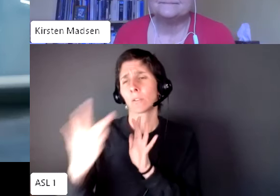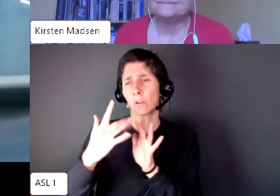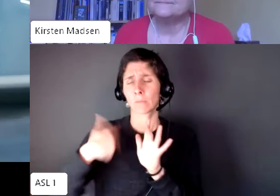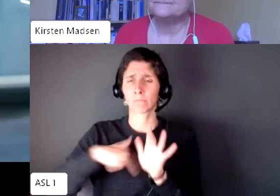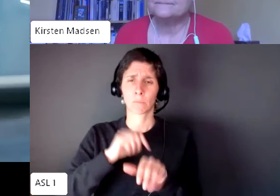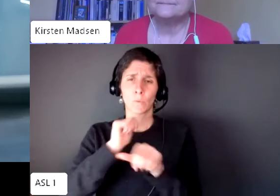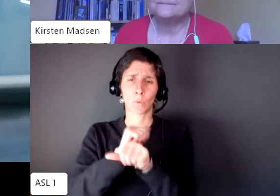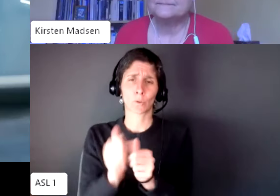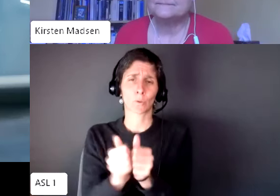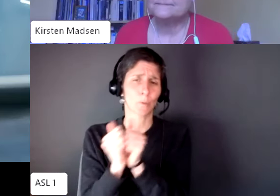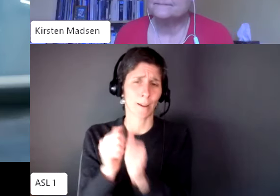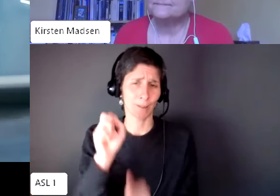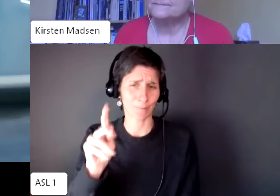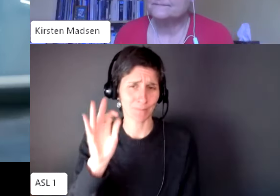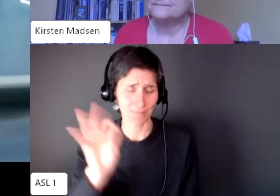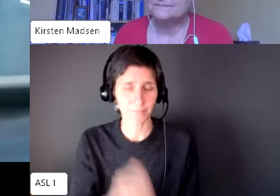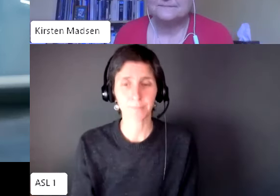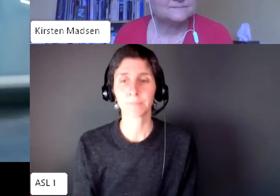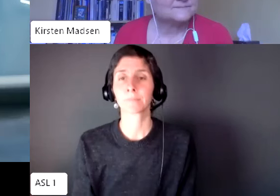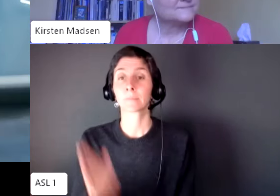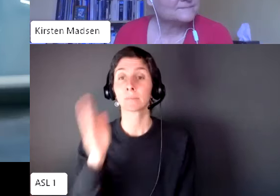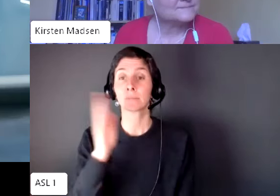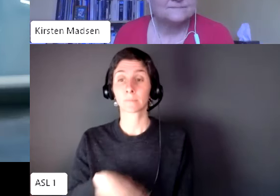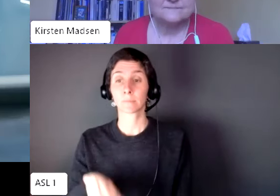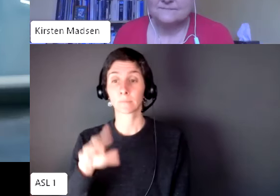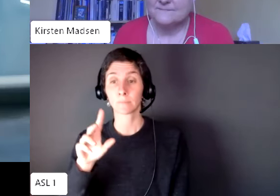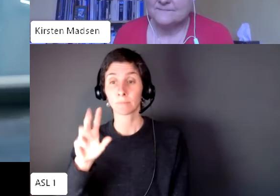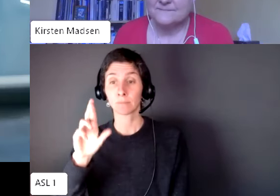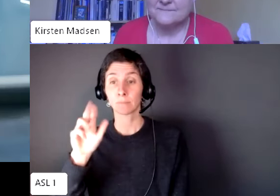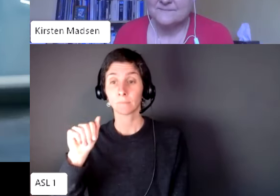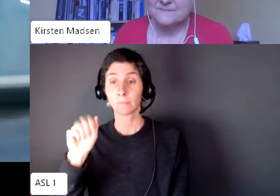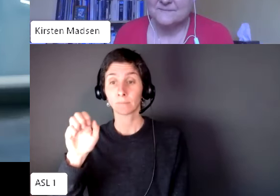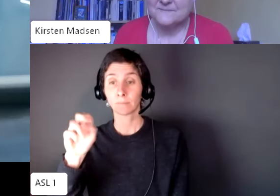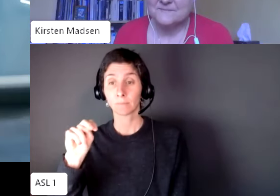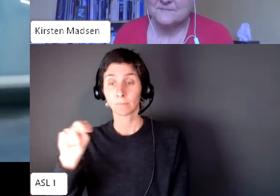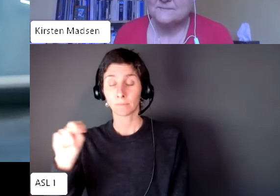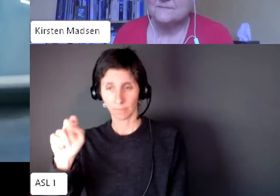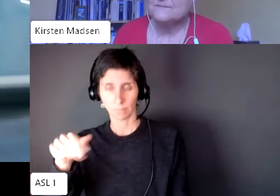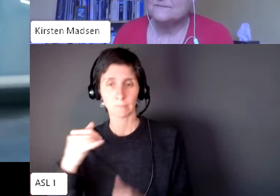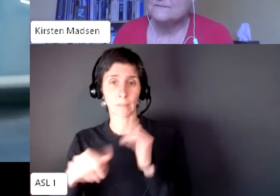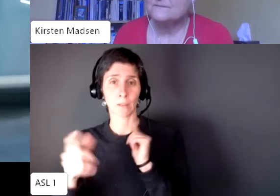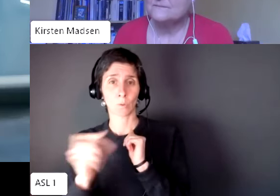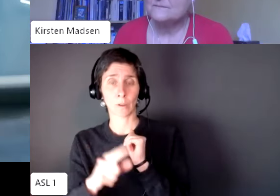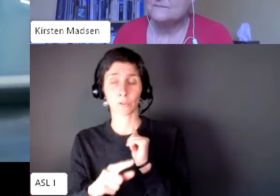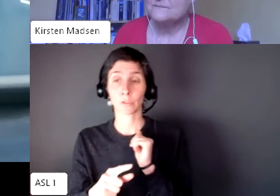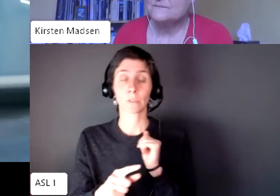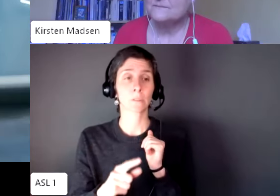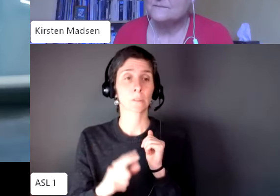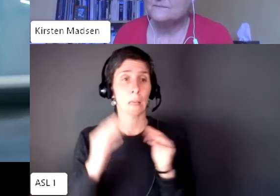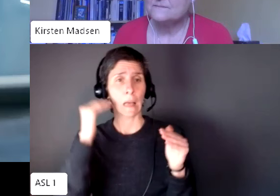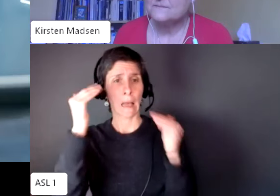last comment and then we'll kind of go to the last slides. Oh, now we're getting help other people. Was adult shunning discussed as a bullying